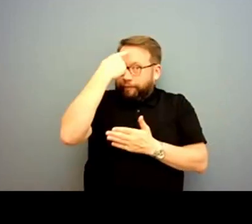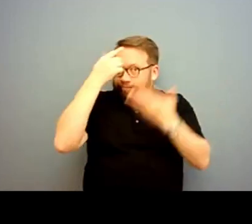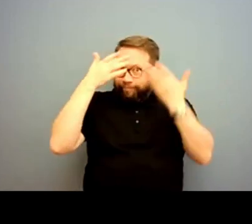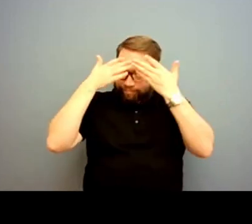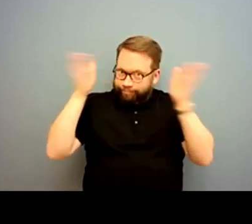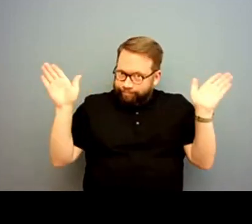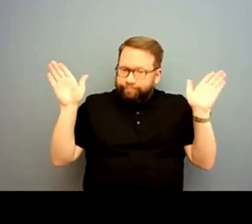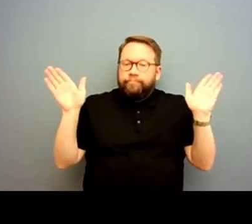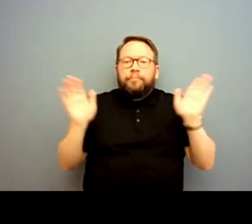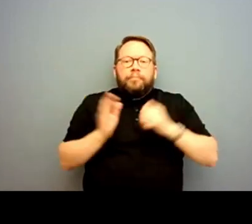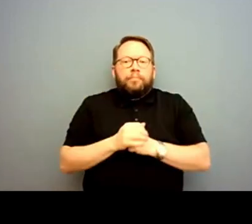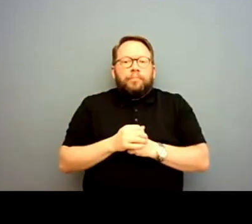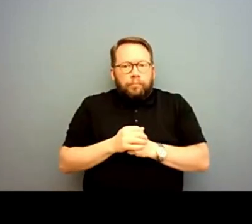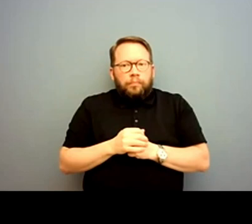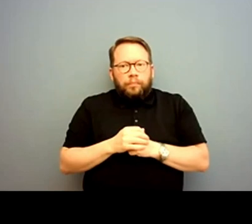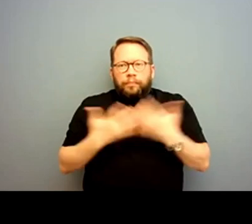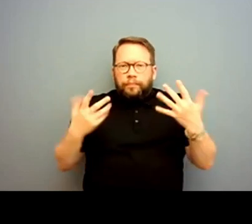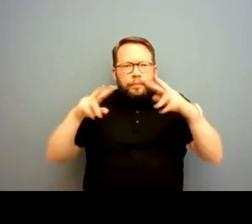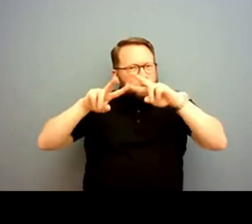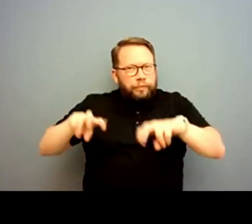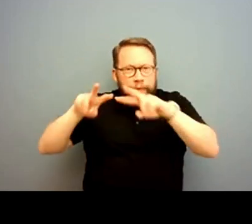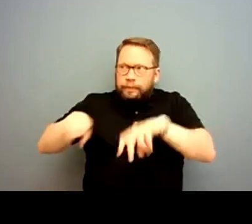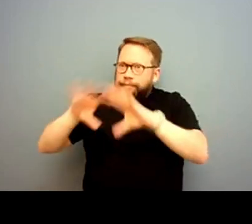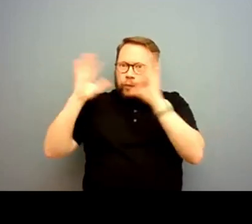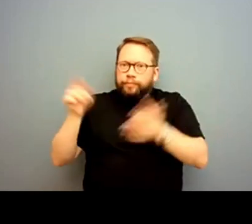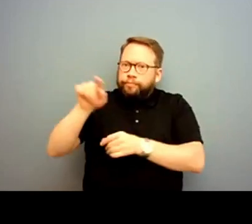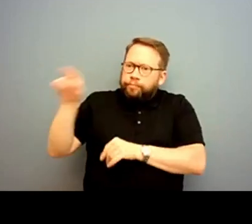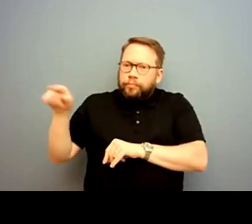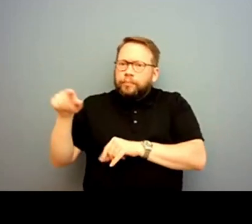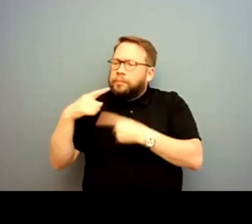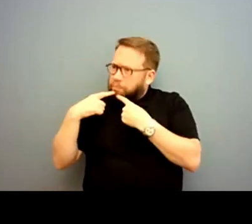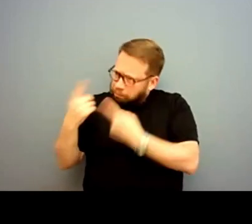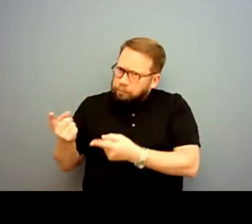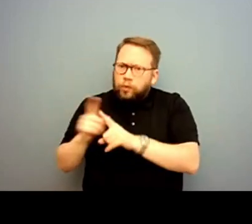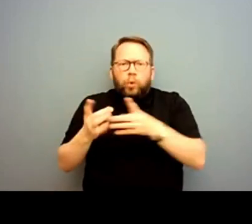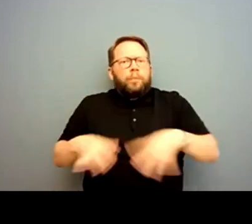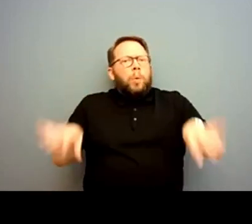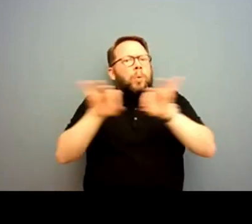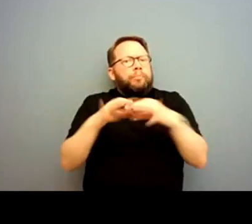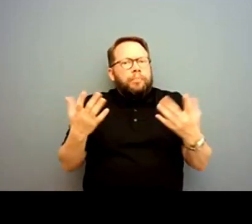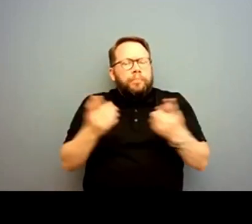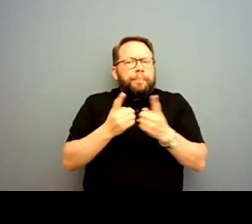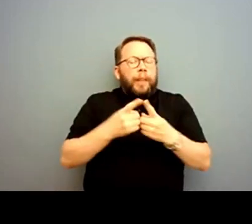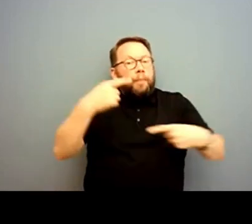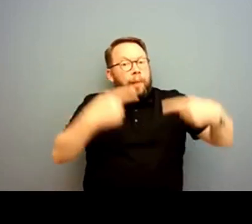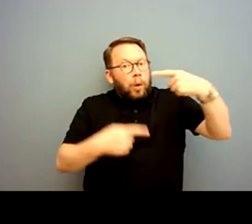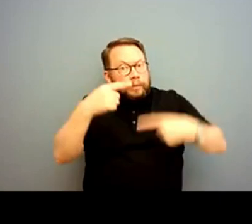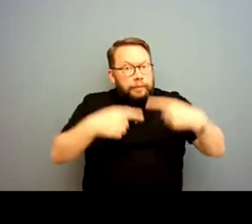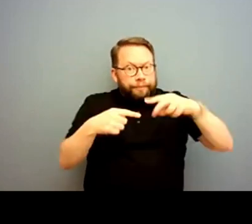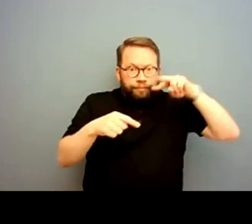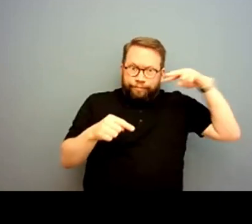has changed and why it matters. So for example, issues of